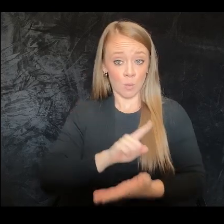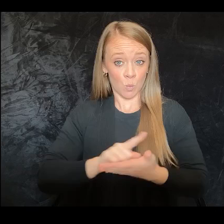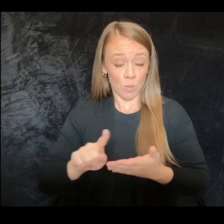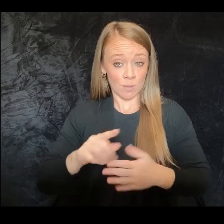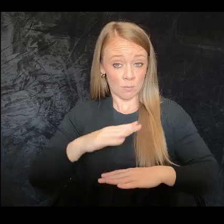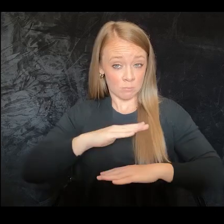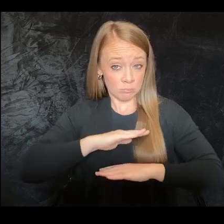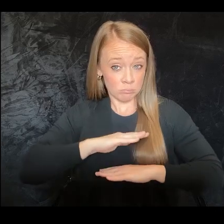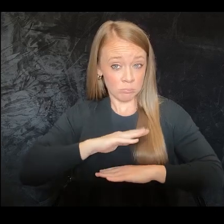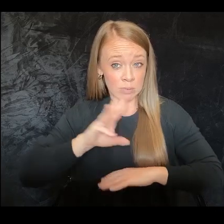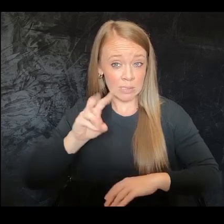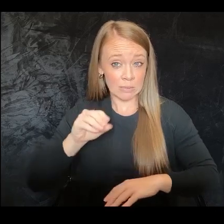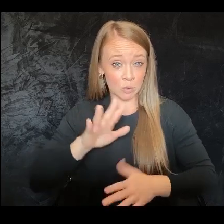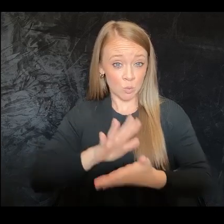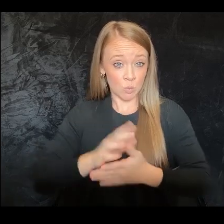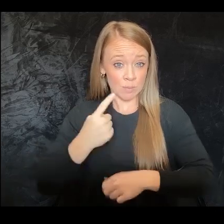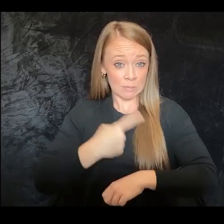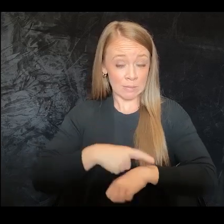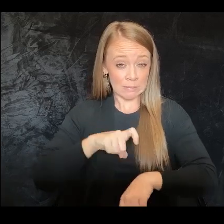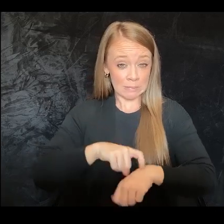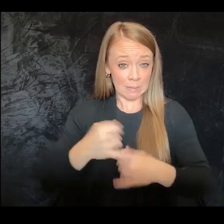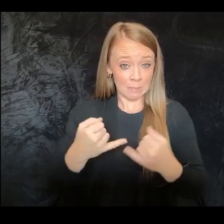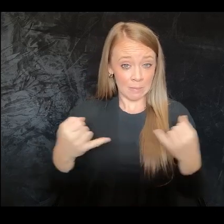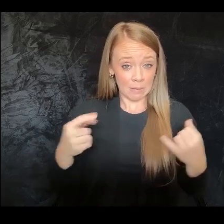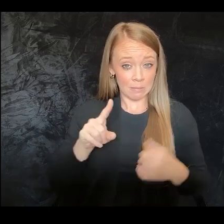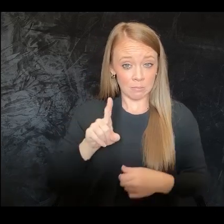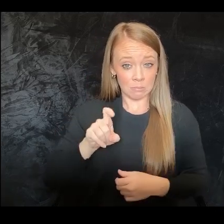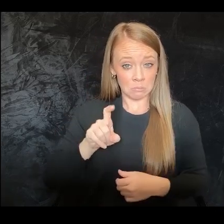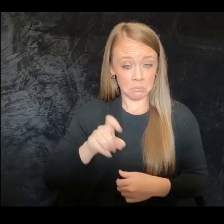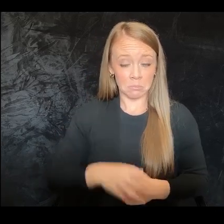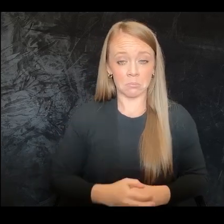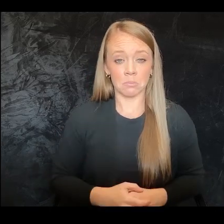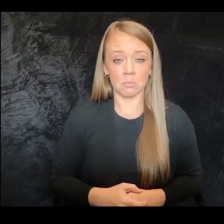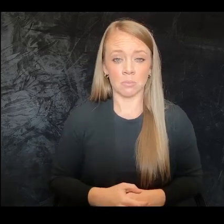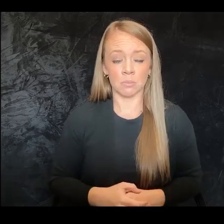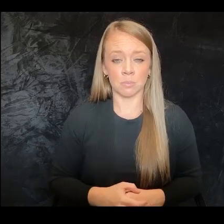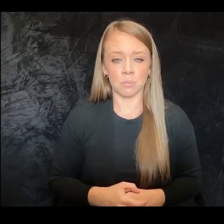to meet the 60 school day timeline?